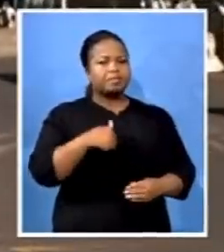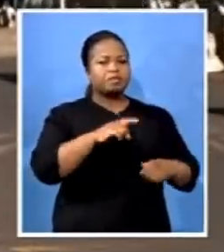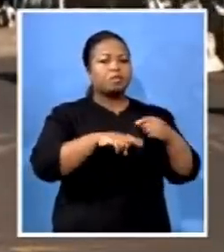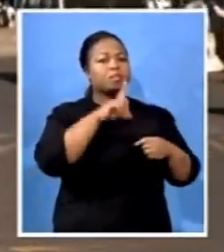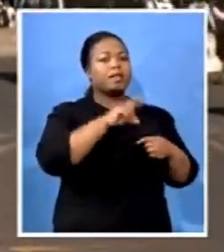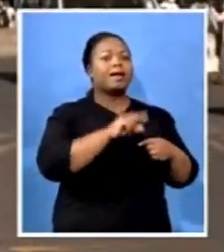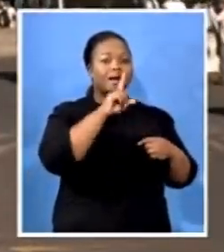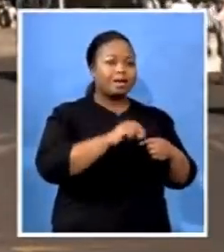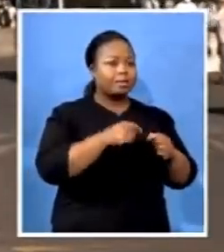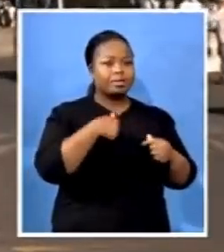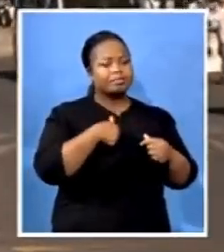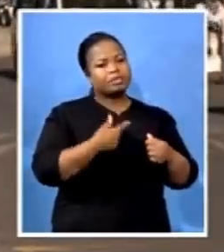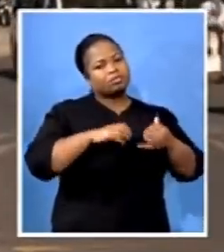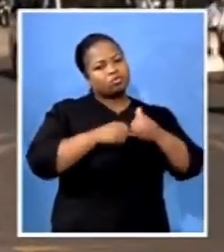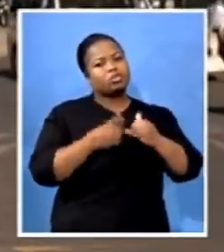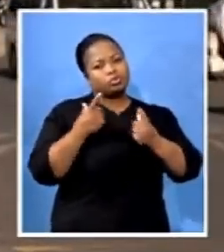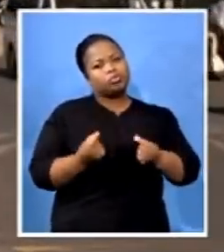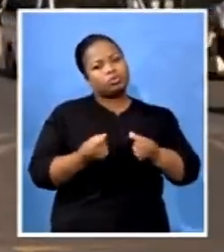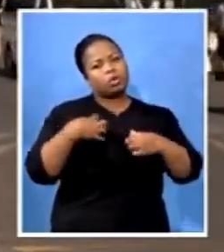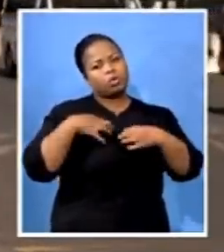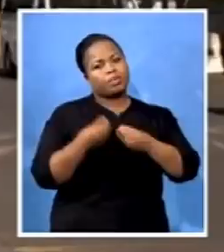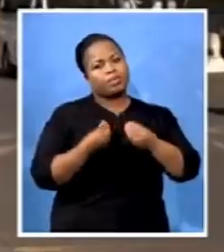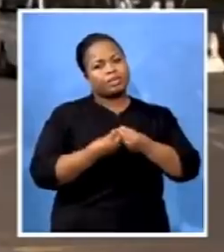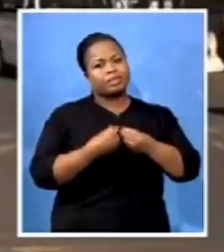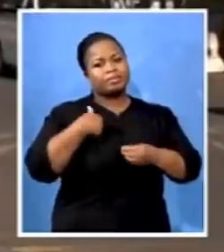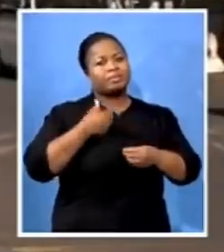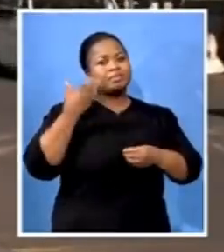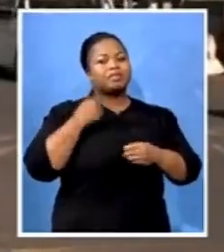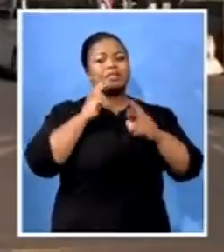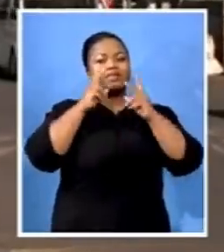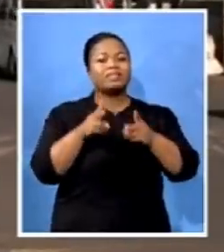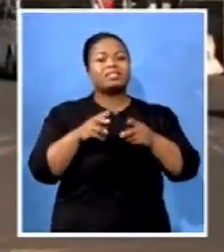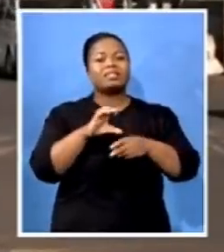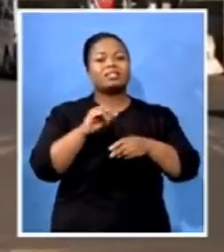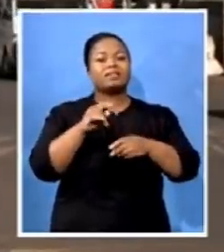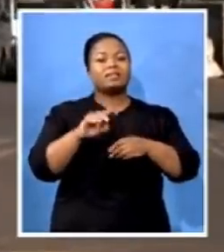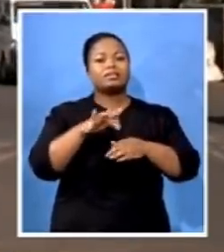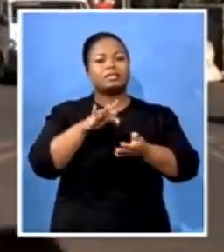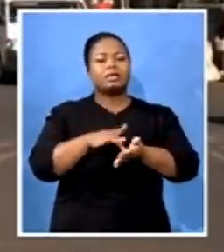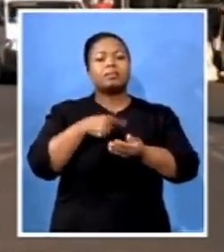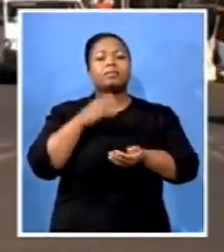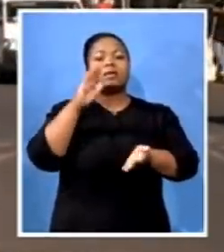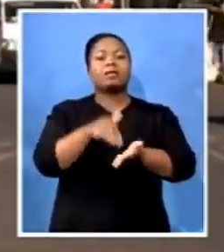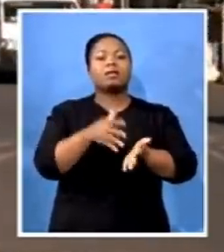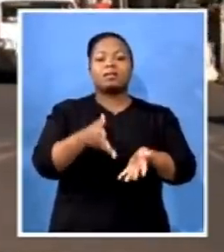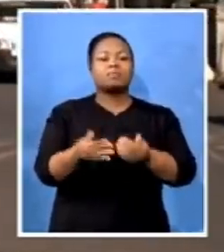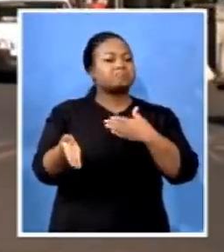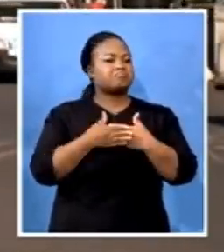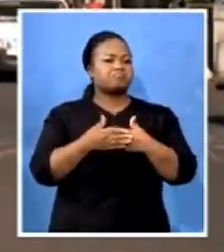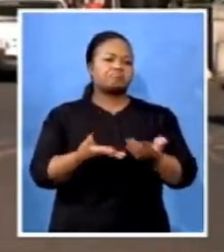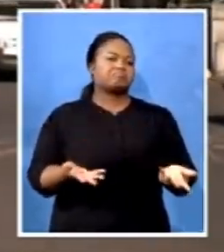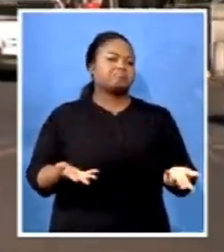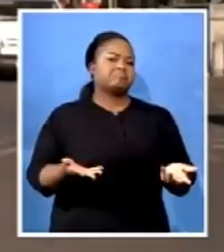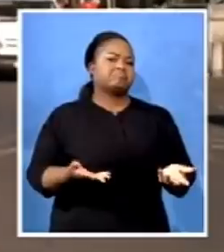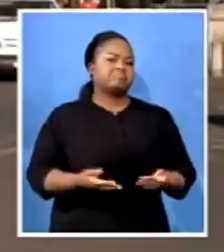I was visiting for Civic Centre, but when I came at Civic Centre, it was closed. Yes. And so now you're travelling back home